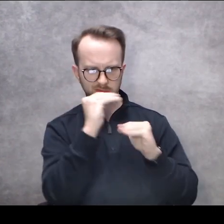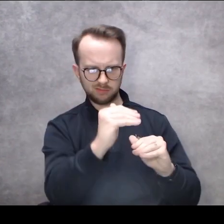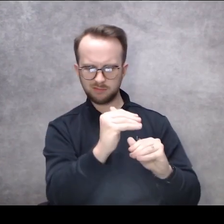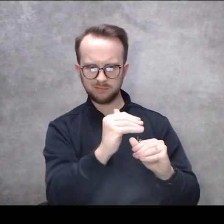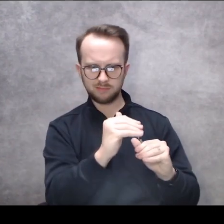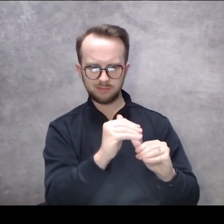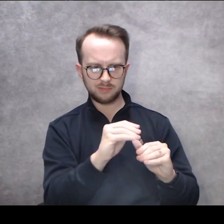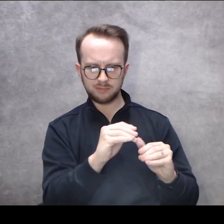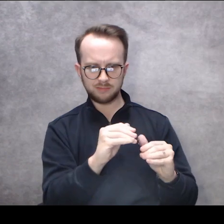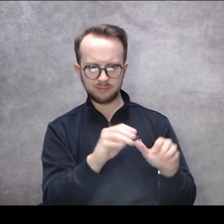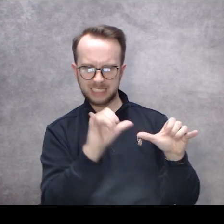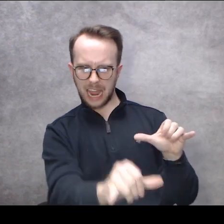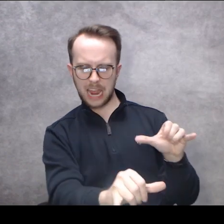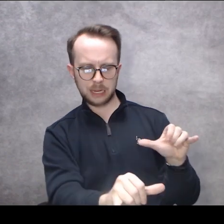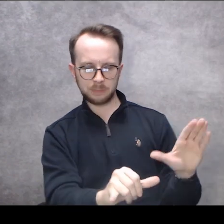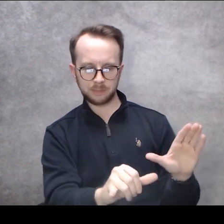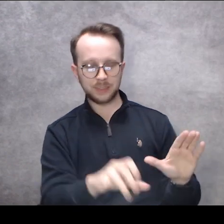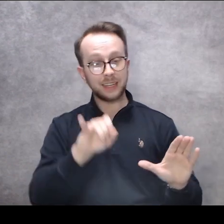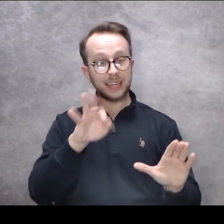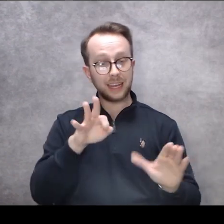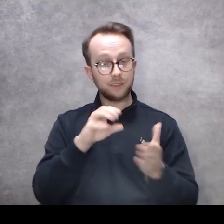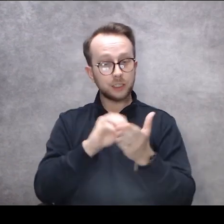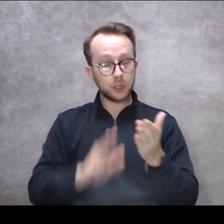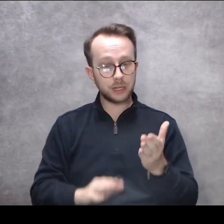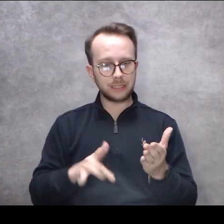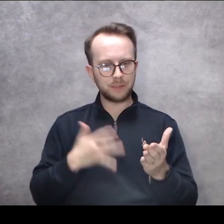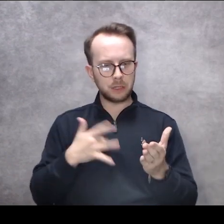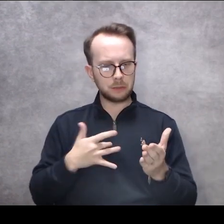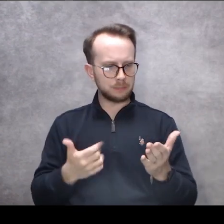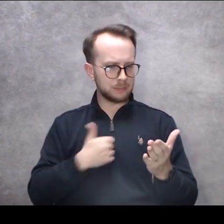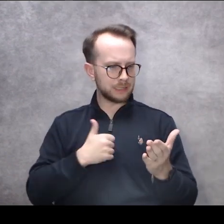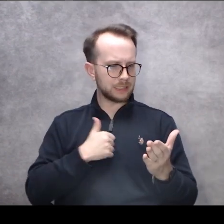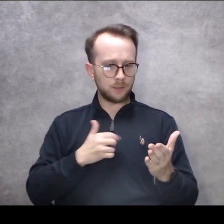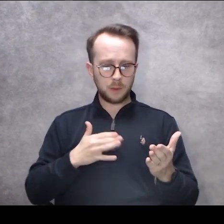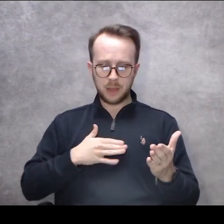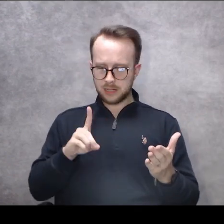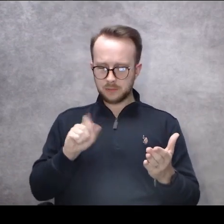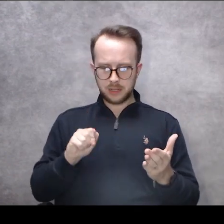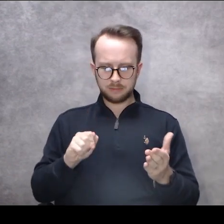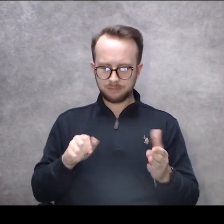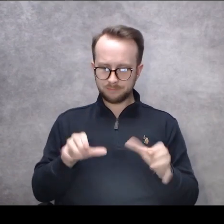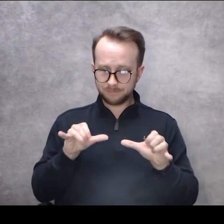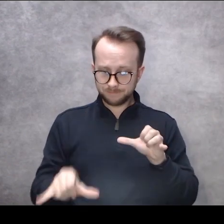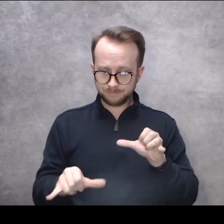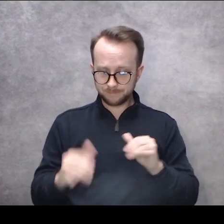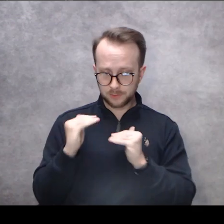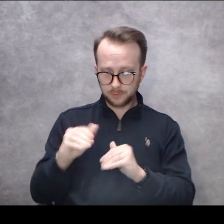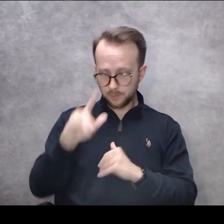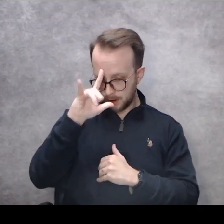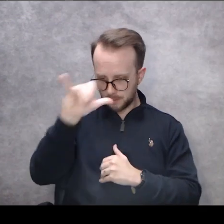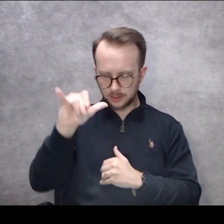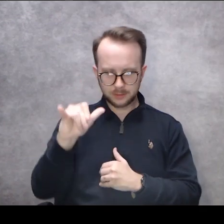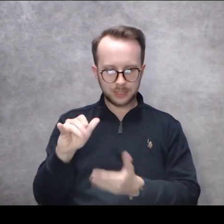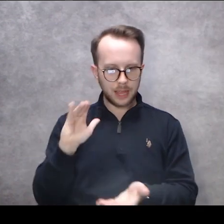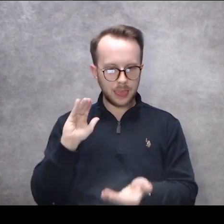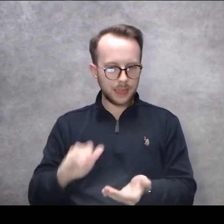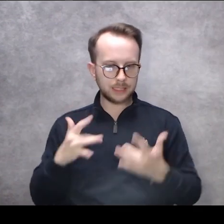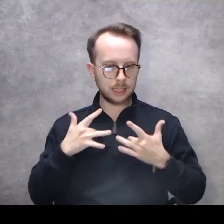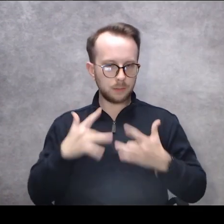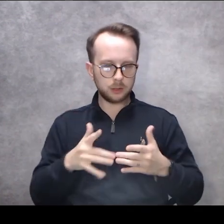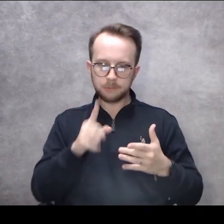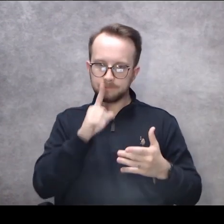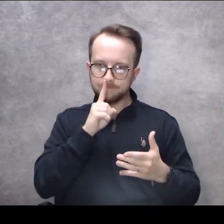and fixed. If students see their ability as fixed, They are less likely to persist through the challenges, and they